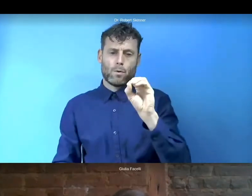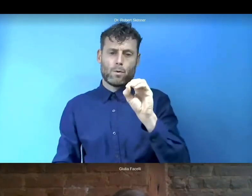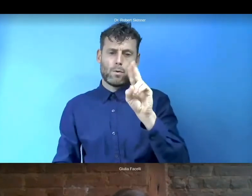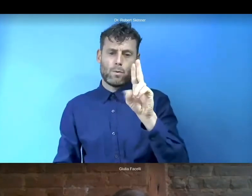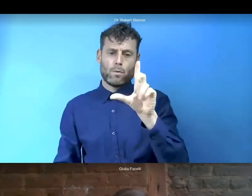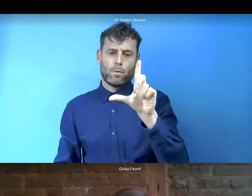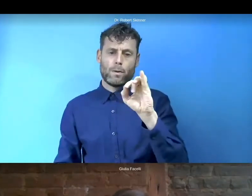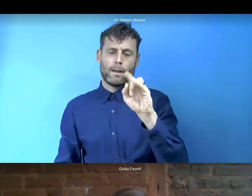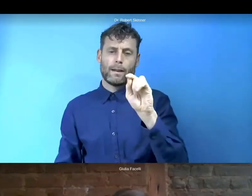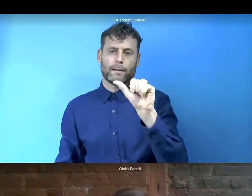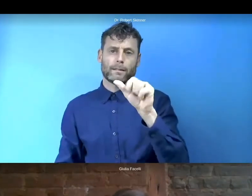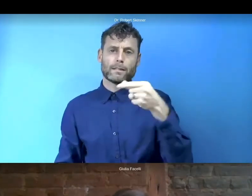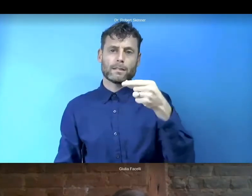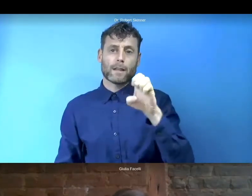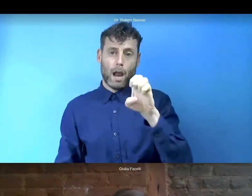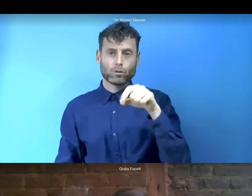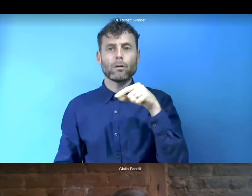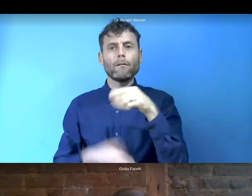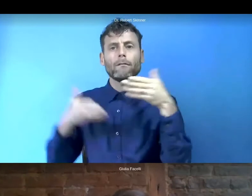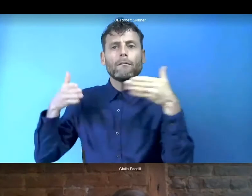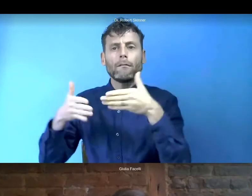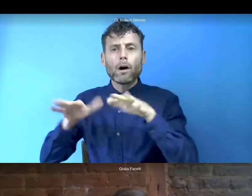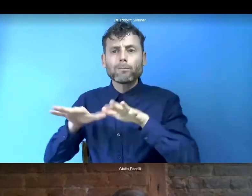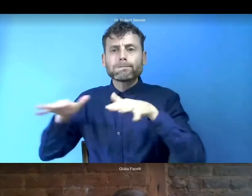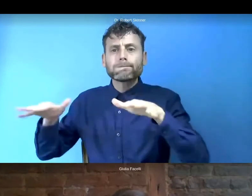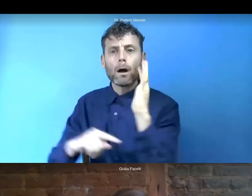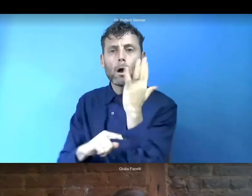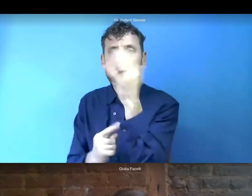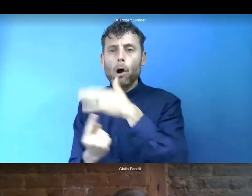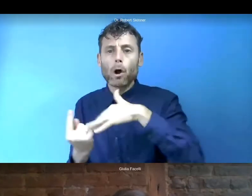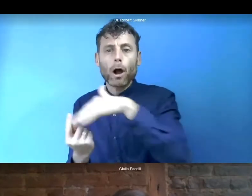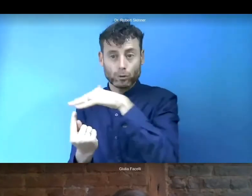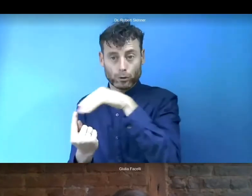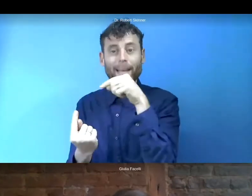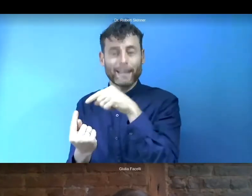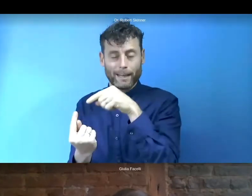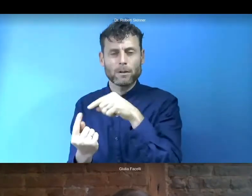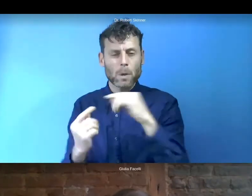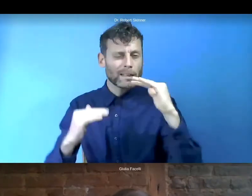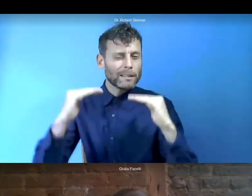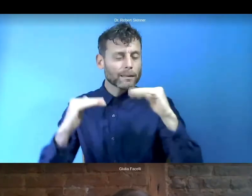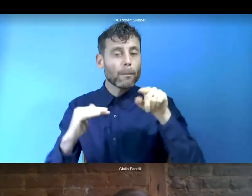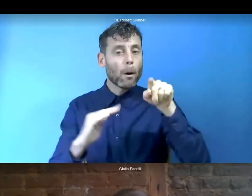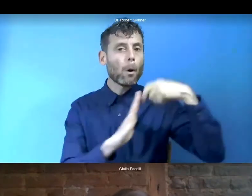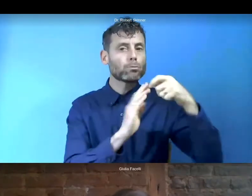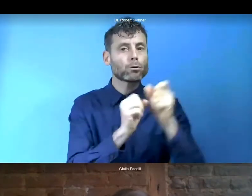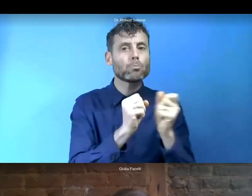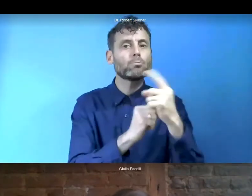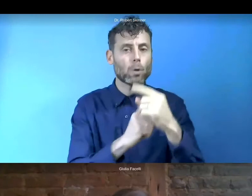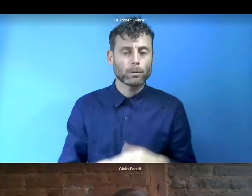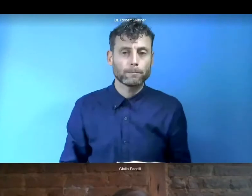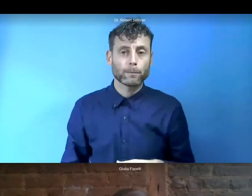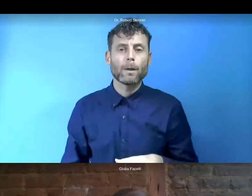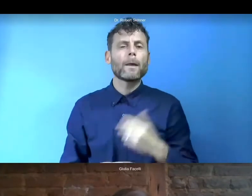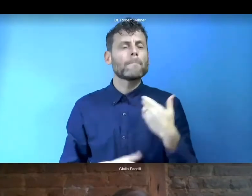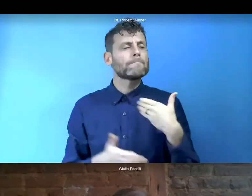the rural context. Finally, I would like to take the opportunity to mention a couple of information sources for the